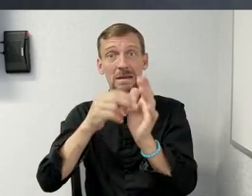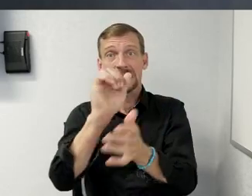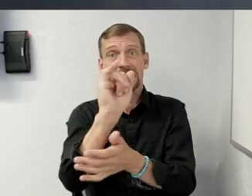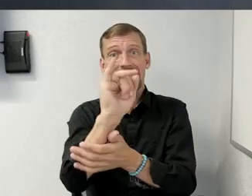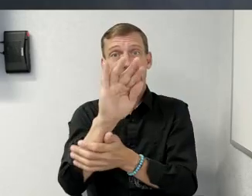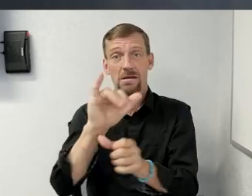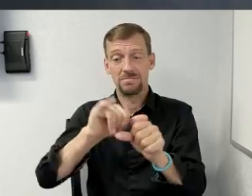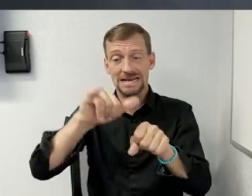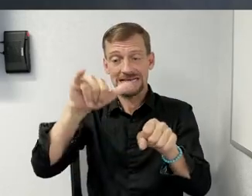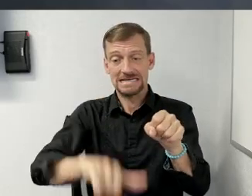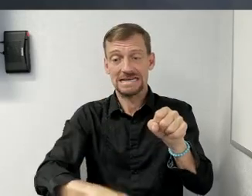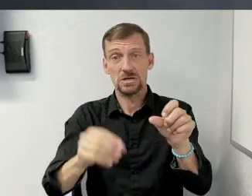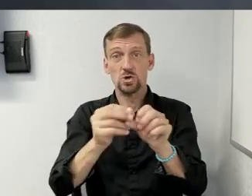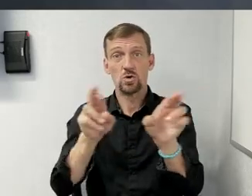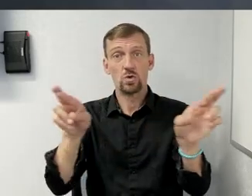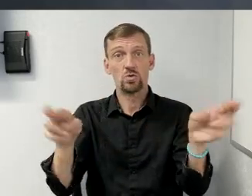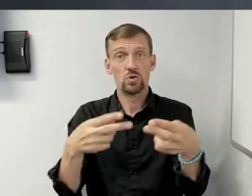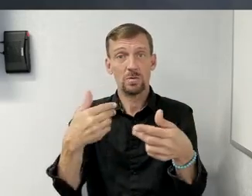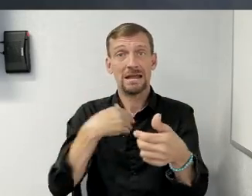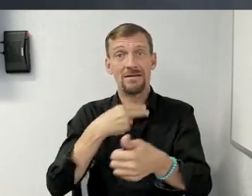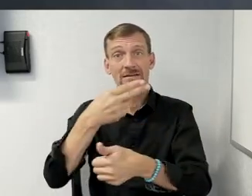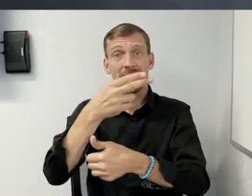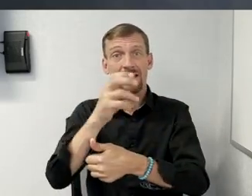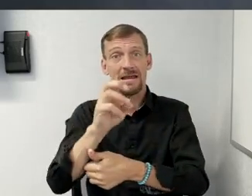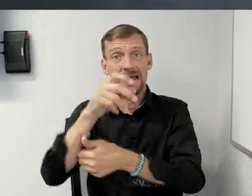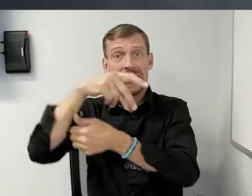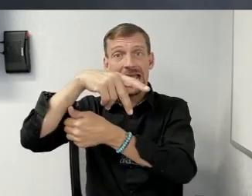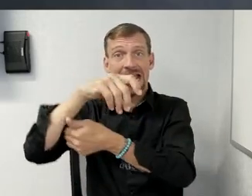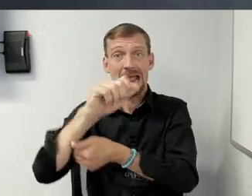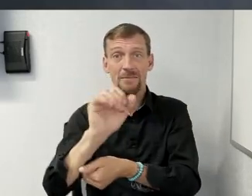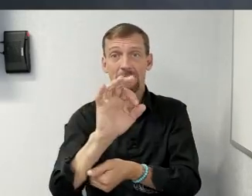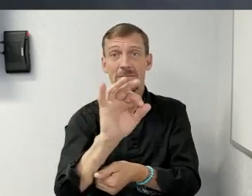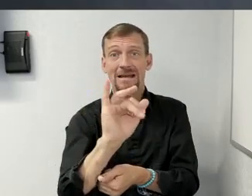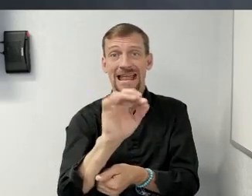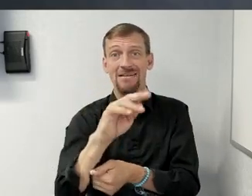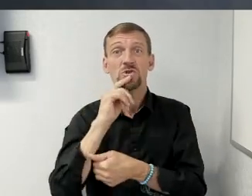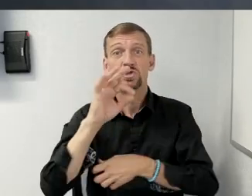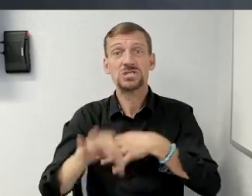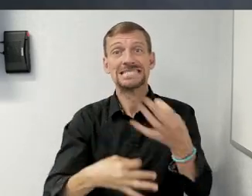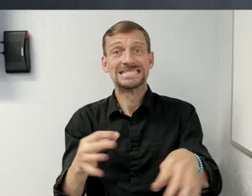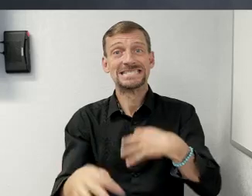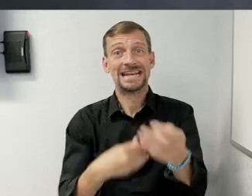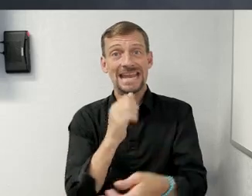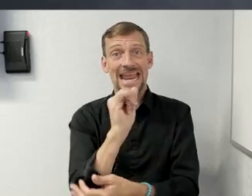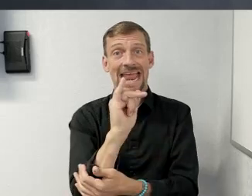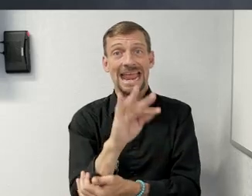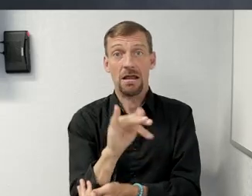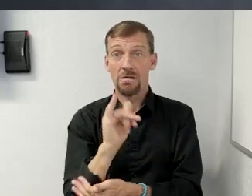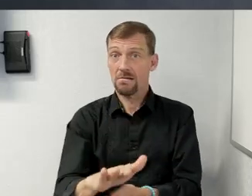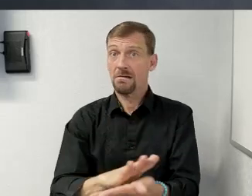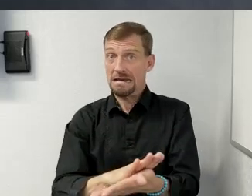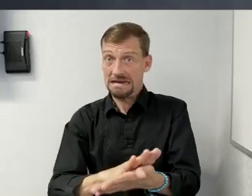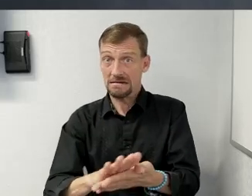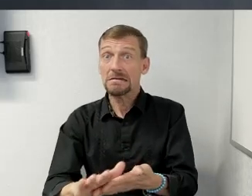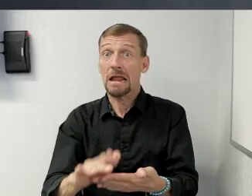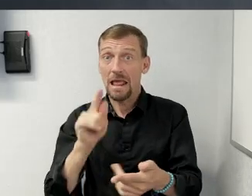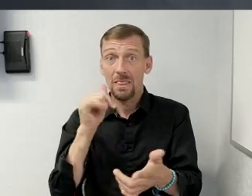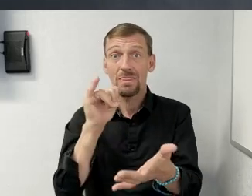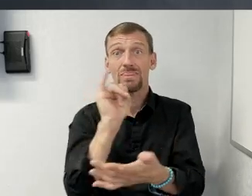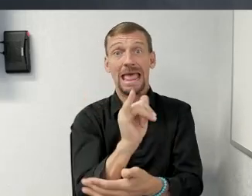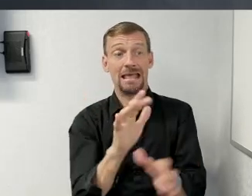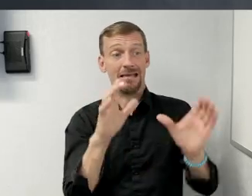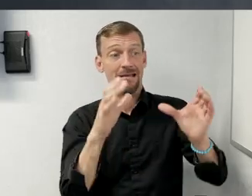stays in the room. We have HEPA filters there that are constantly changing the air. So that's kind of our COVID